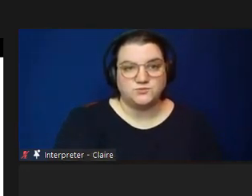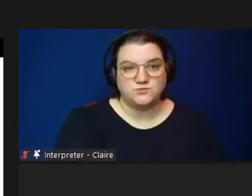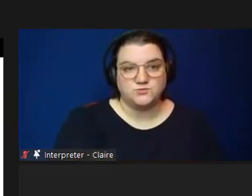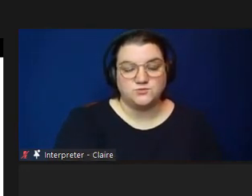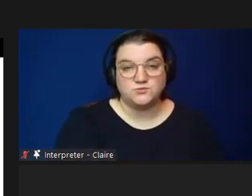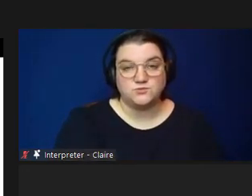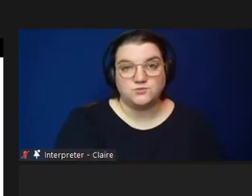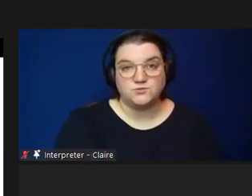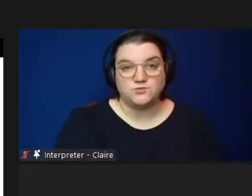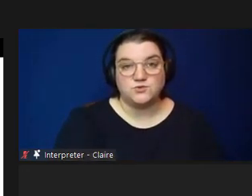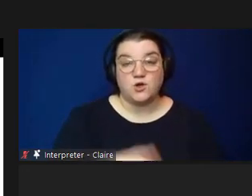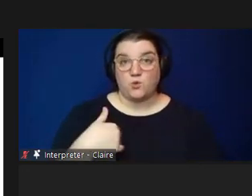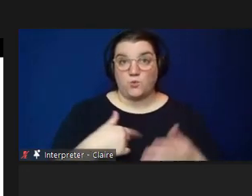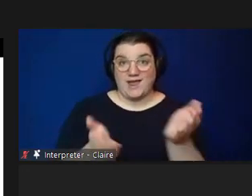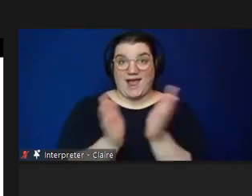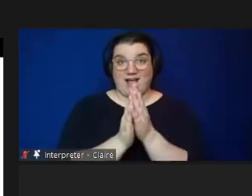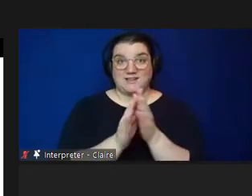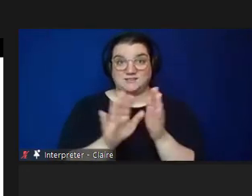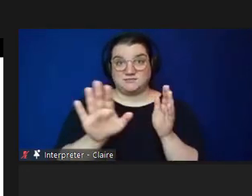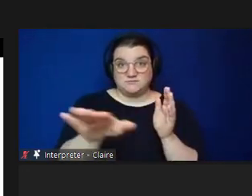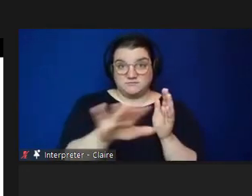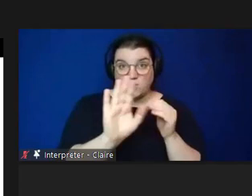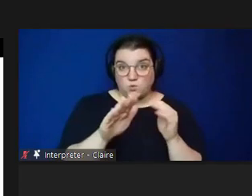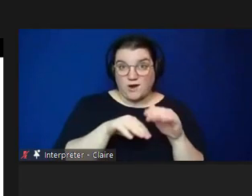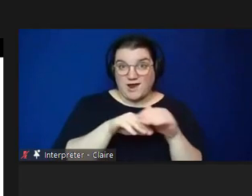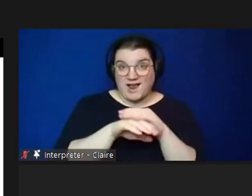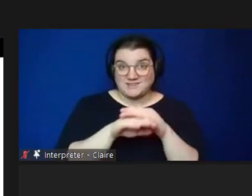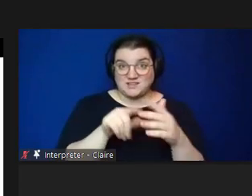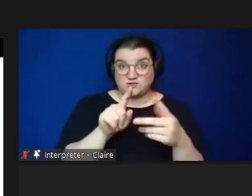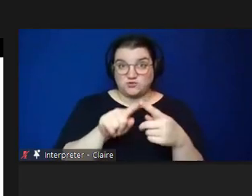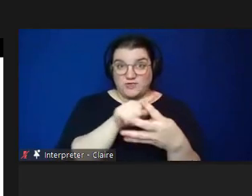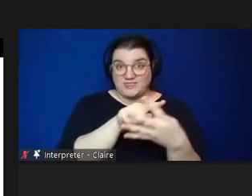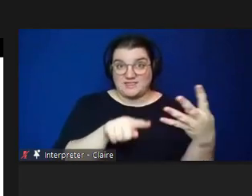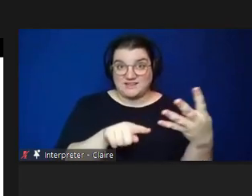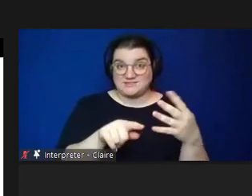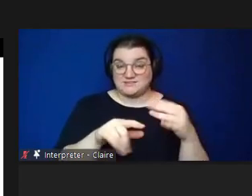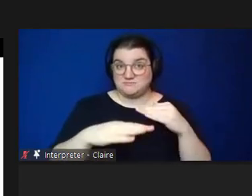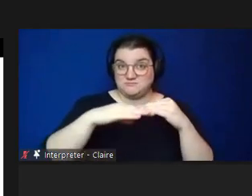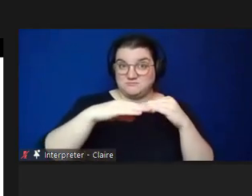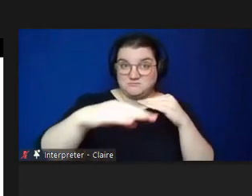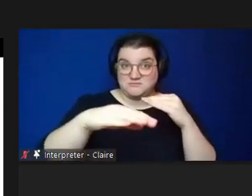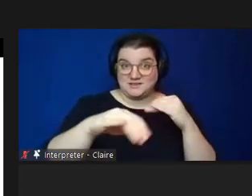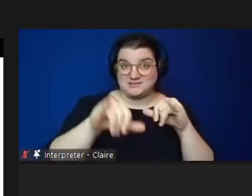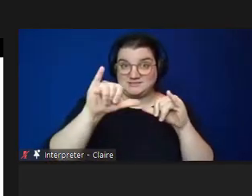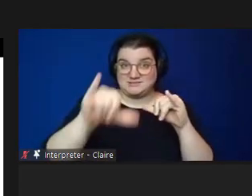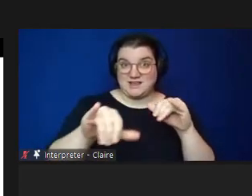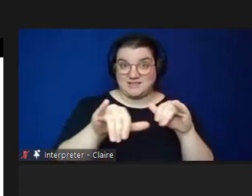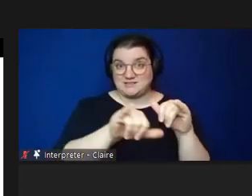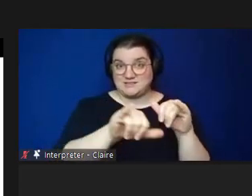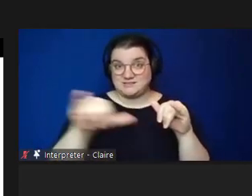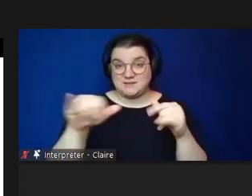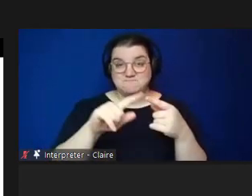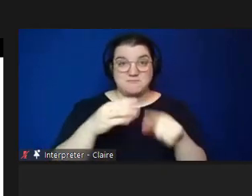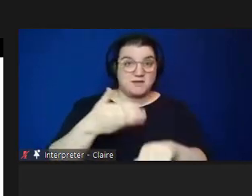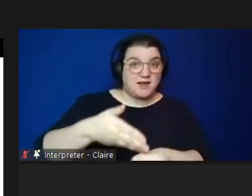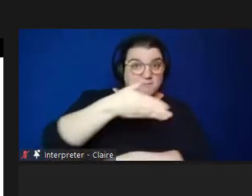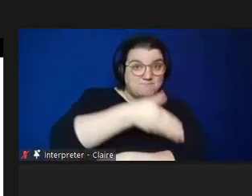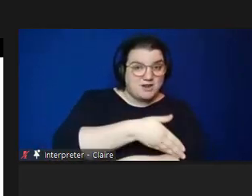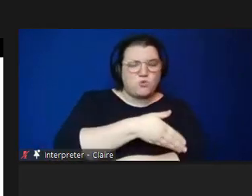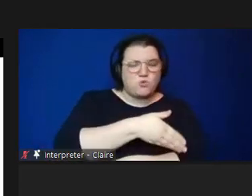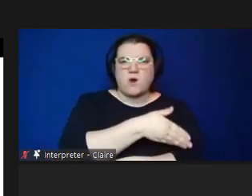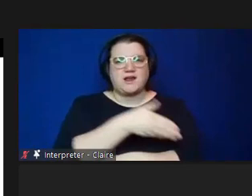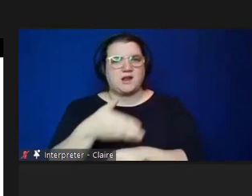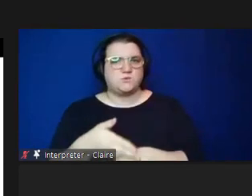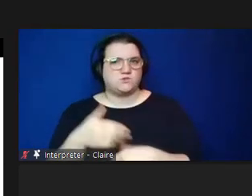things stayed the same, gotten better, or gotten worse? What these charts show is access to